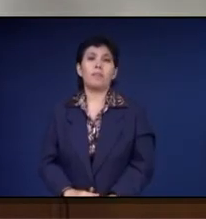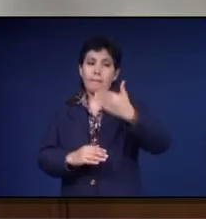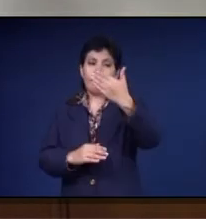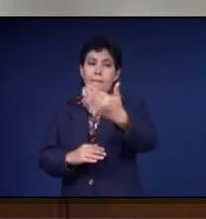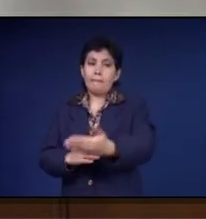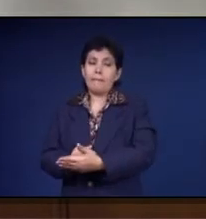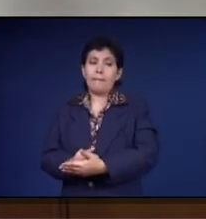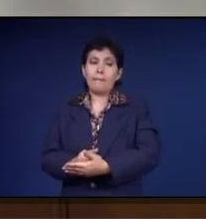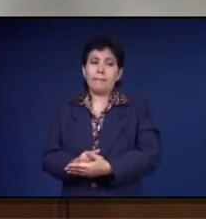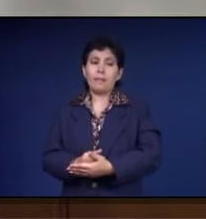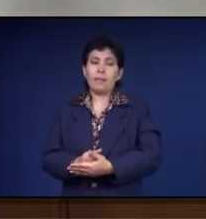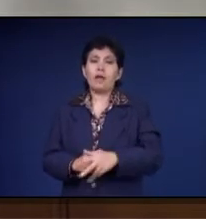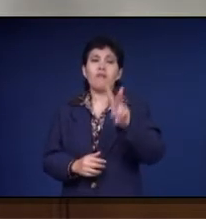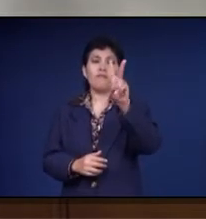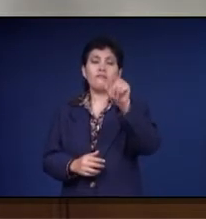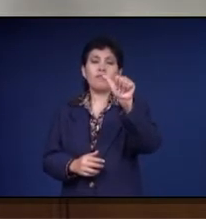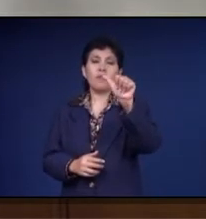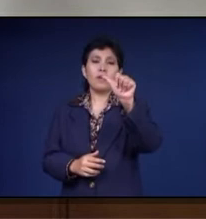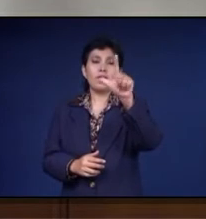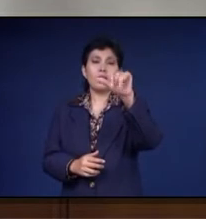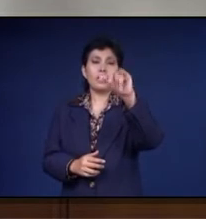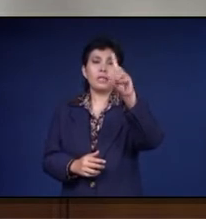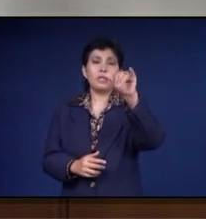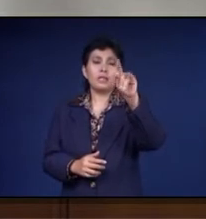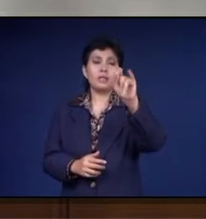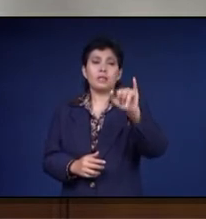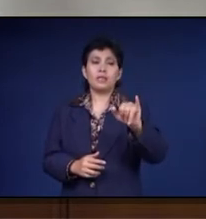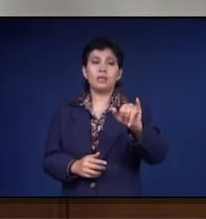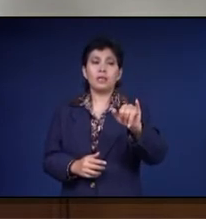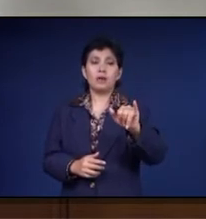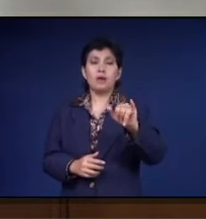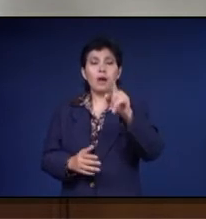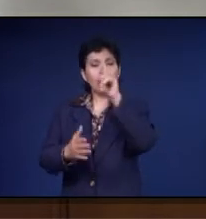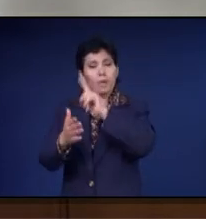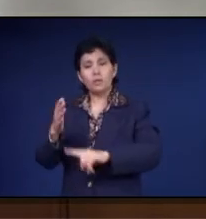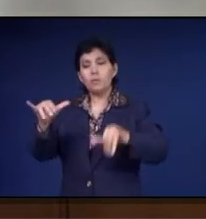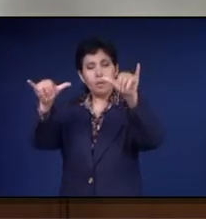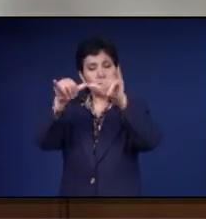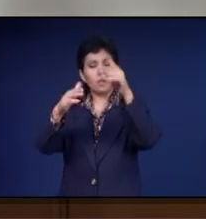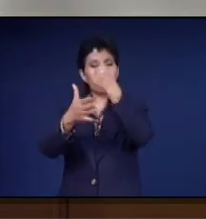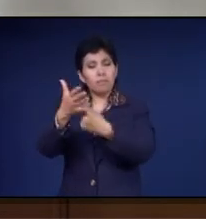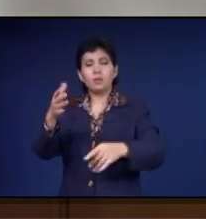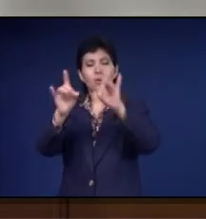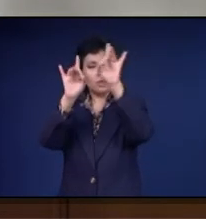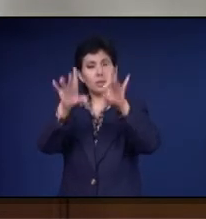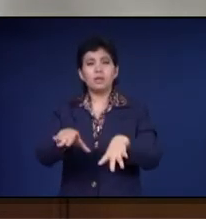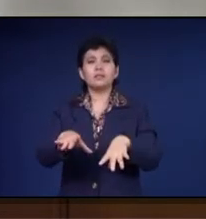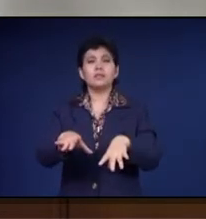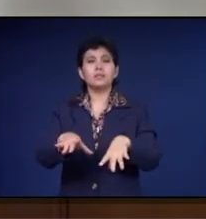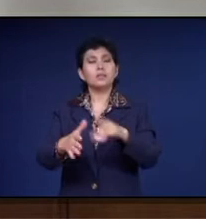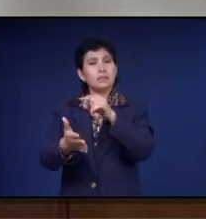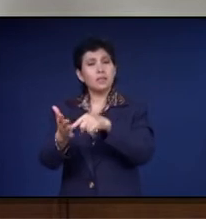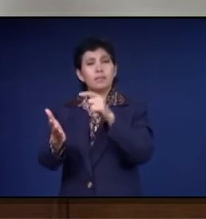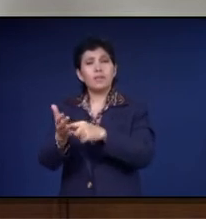is validity. Validity means you test what, you measure what you want to test. Sometimes